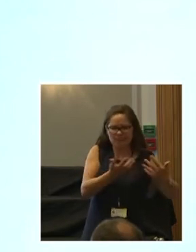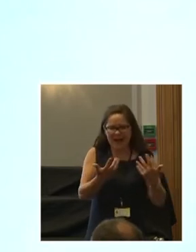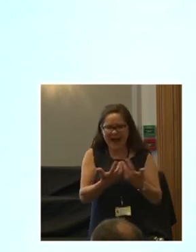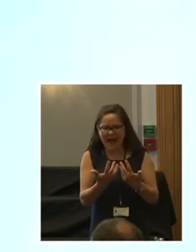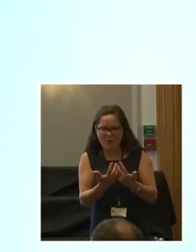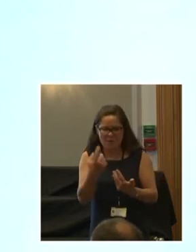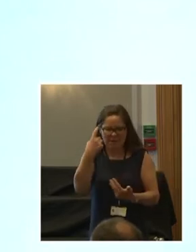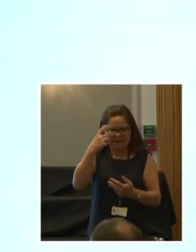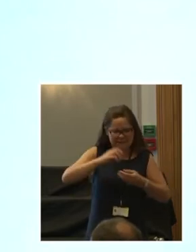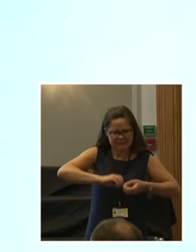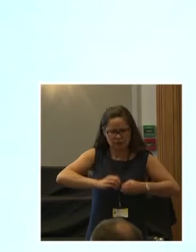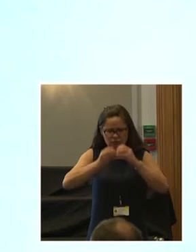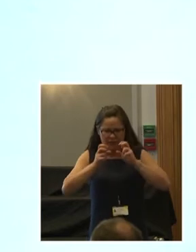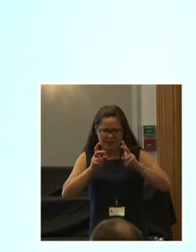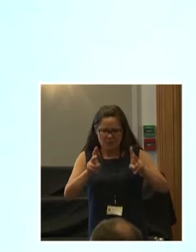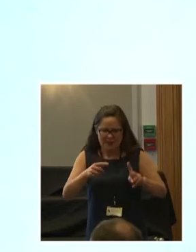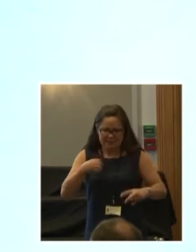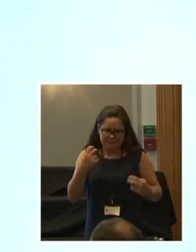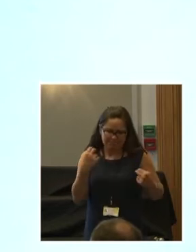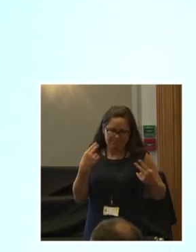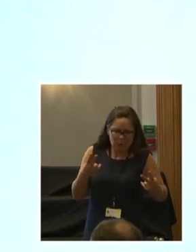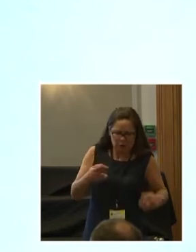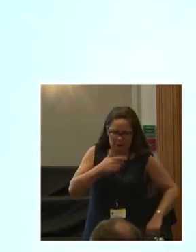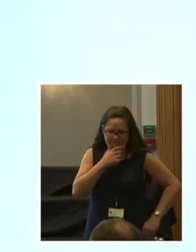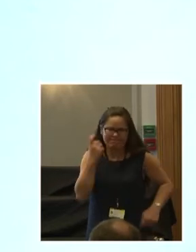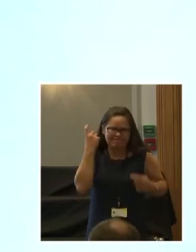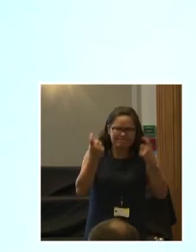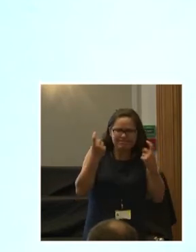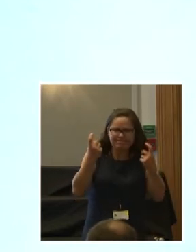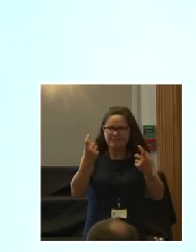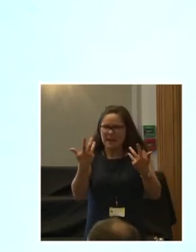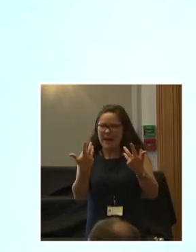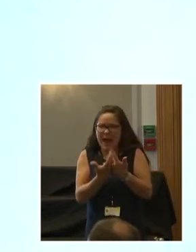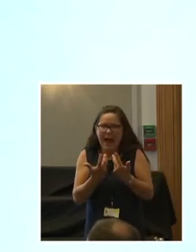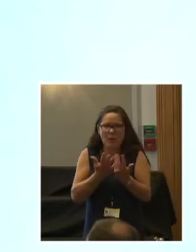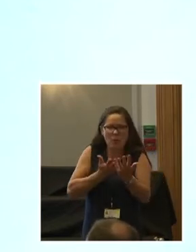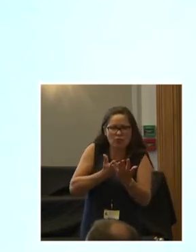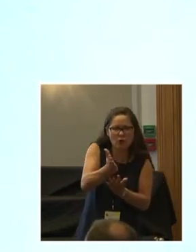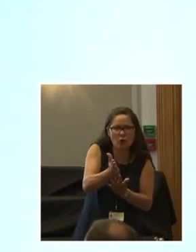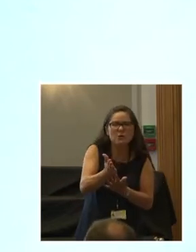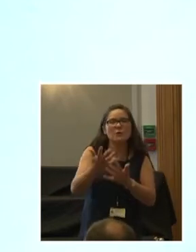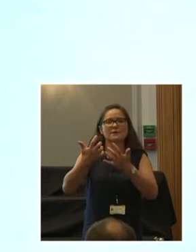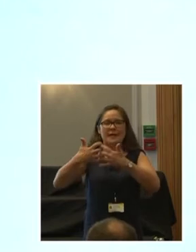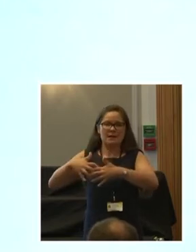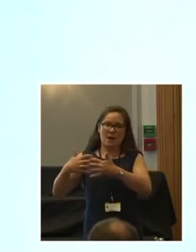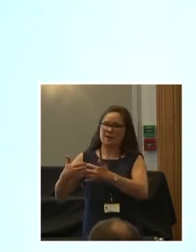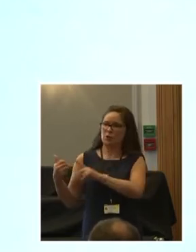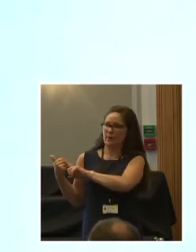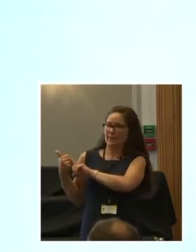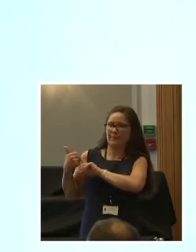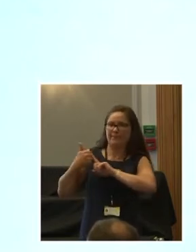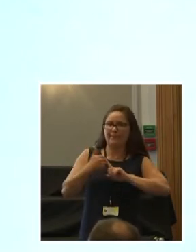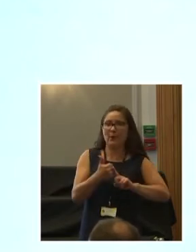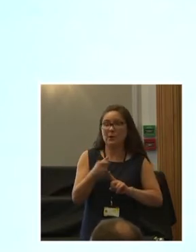We're pretty tenacious. I'm a stubborn guy. You know, we've got to get things done, right? So technology has become a real asset and a tool. I think